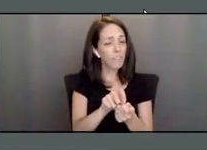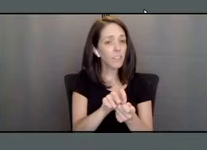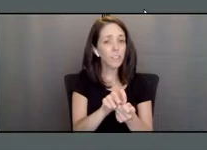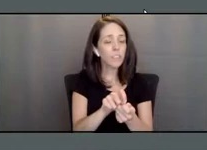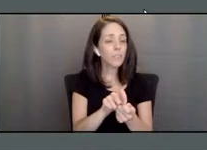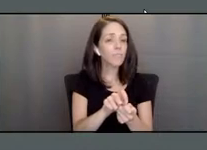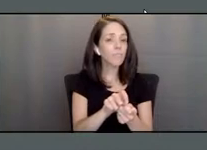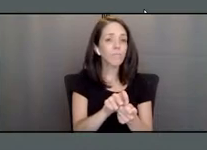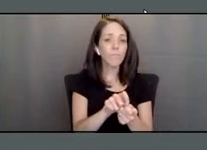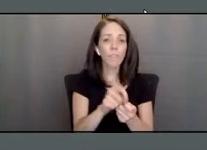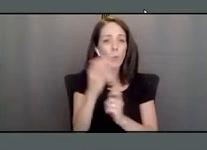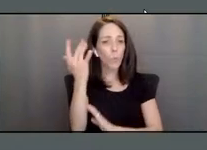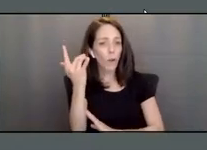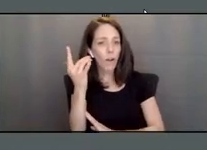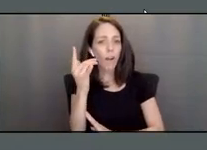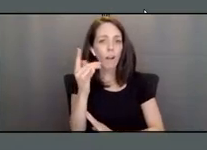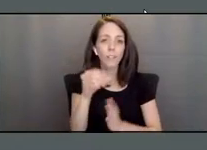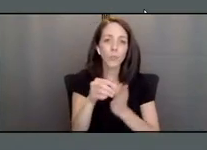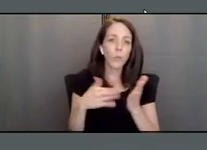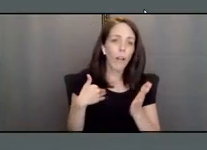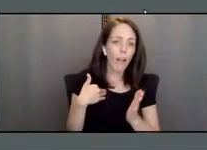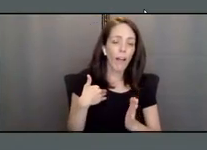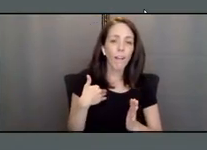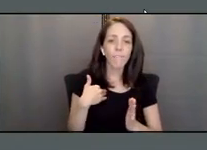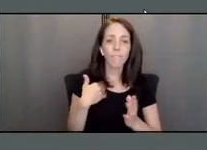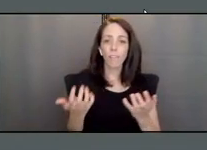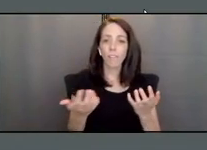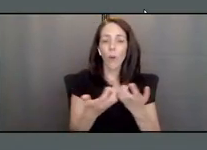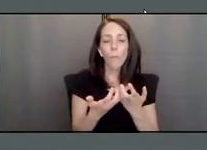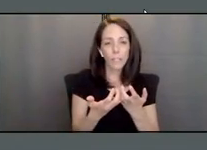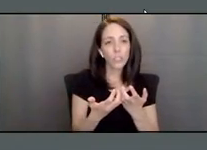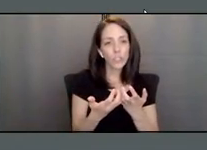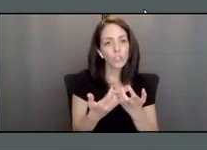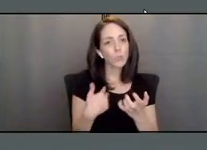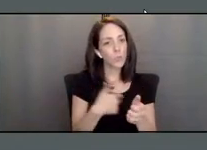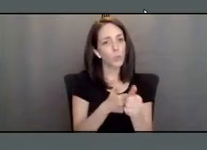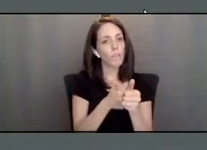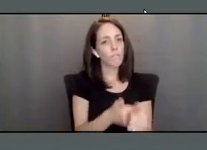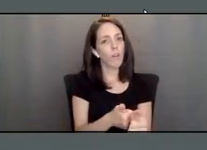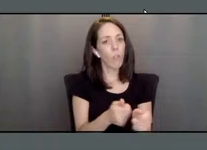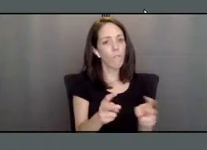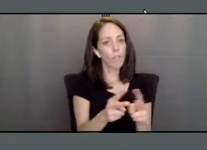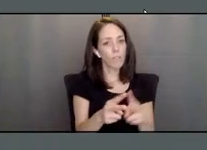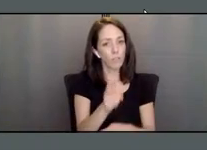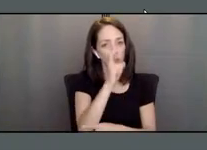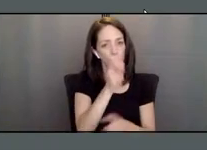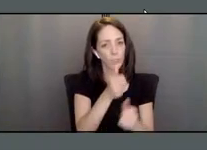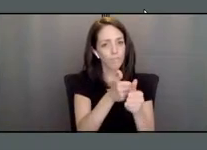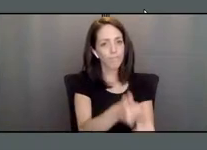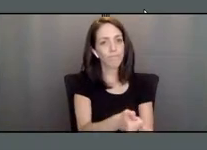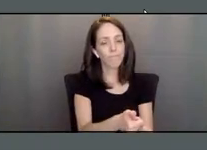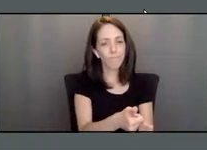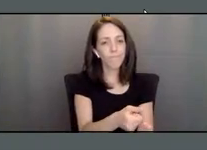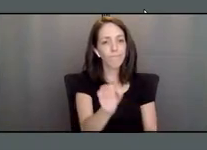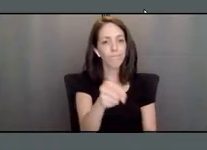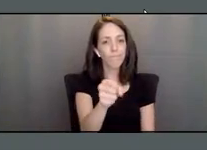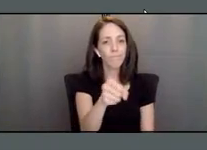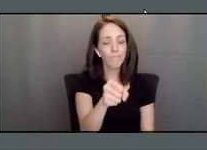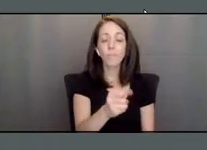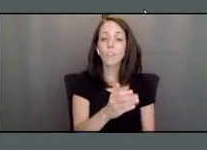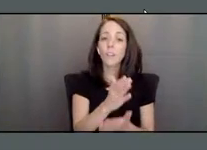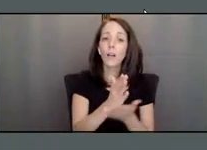why a student has an accommodation. We follow those guidelines very, very closely. And part of our learner